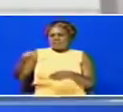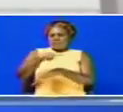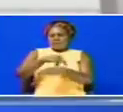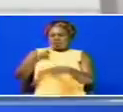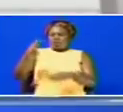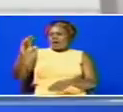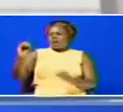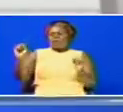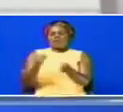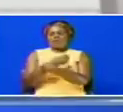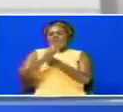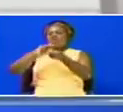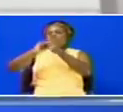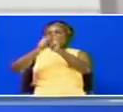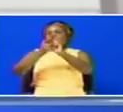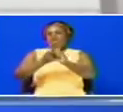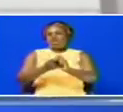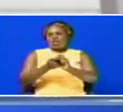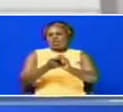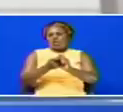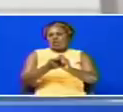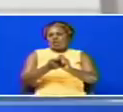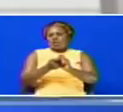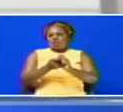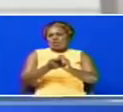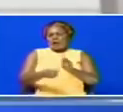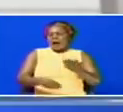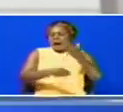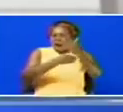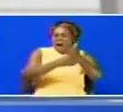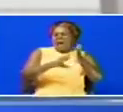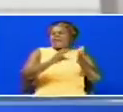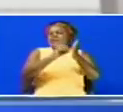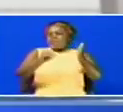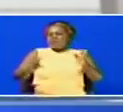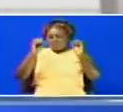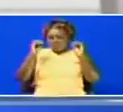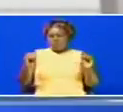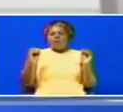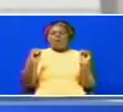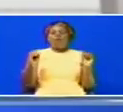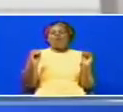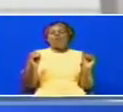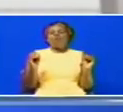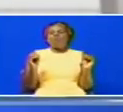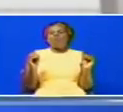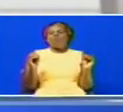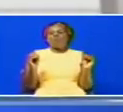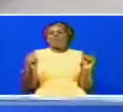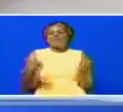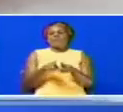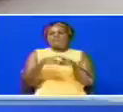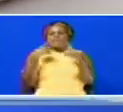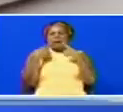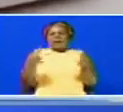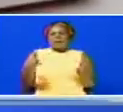officer, cannot do anything to the results. He cannot add a comma, he cannot audit, he cannot do anything to those results. As announced in the